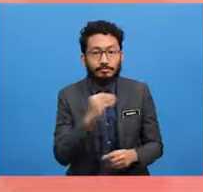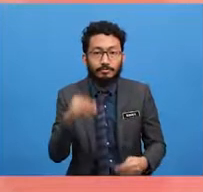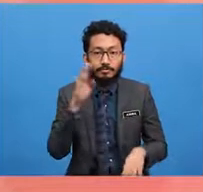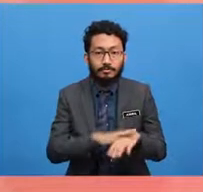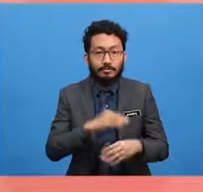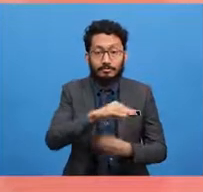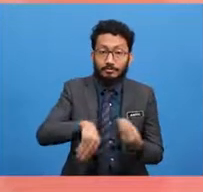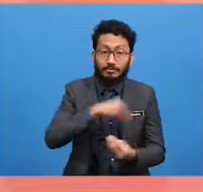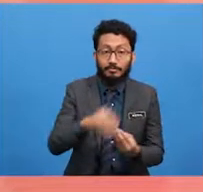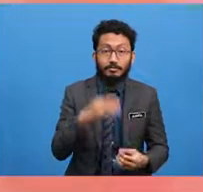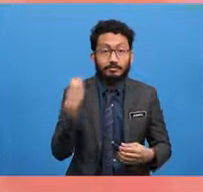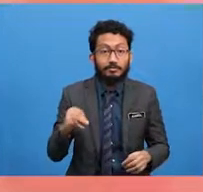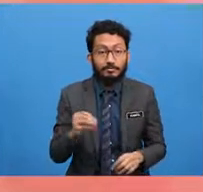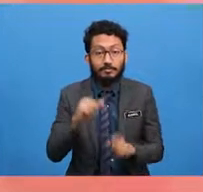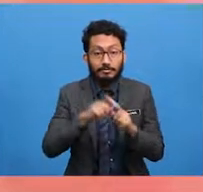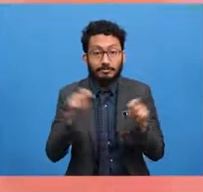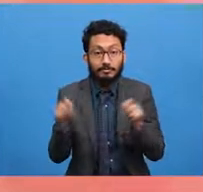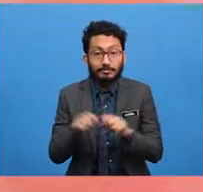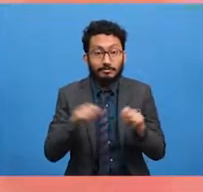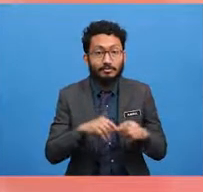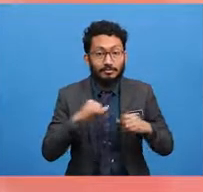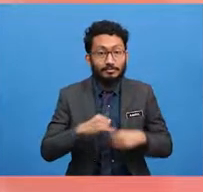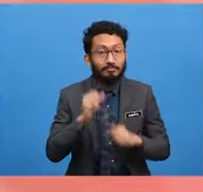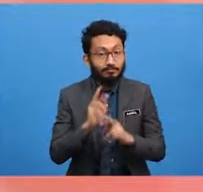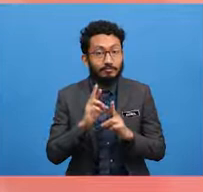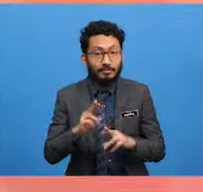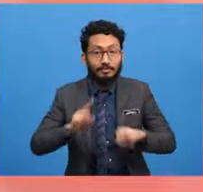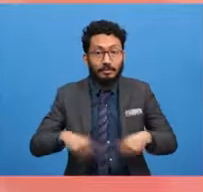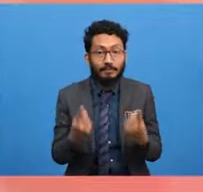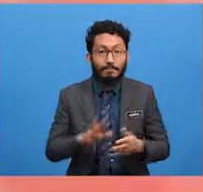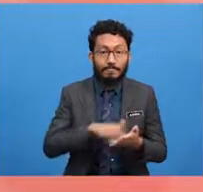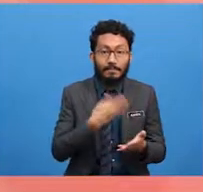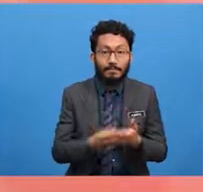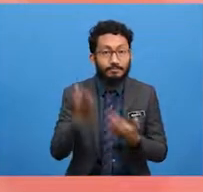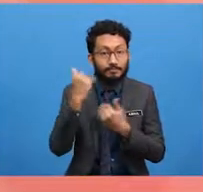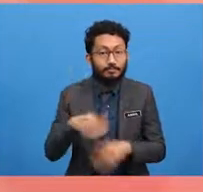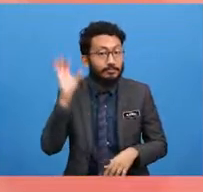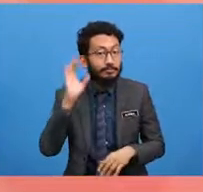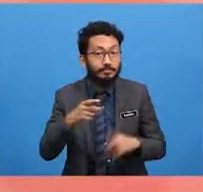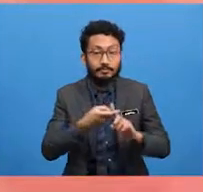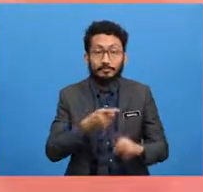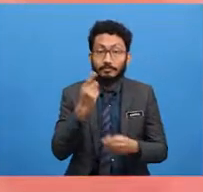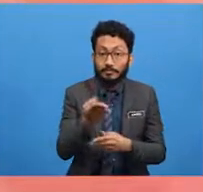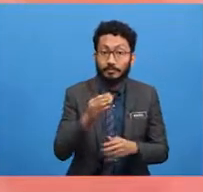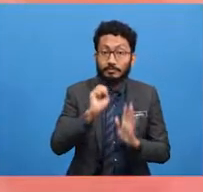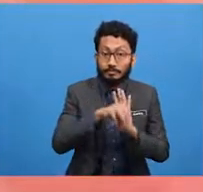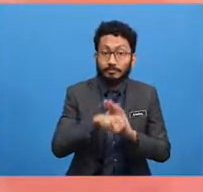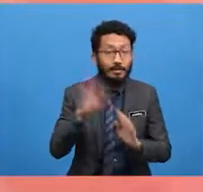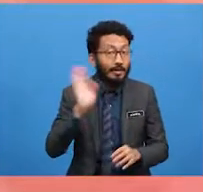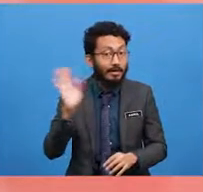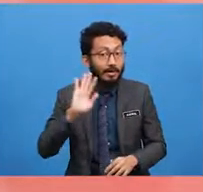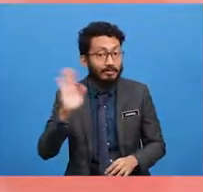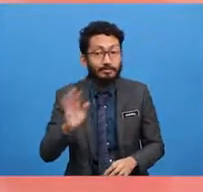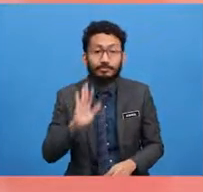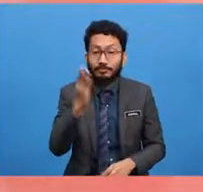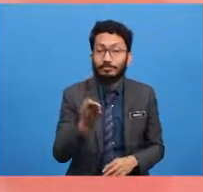Well, I have to rush off to the bakery now. Hope to hear from you soon. Bye for now, your